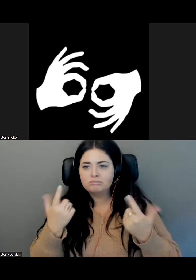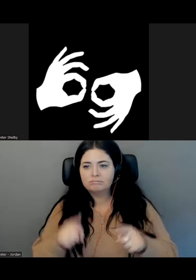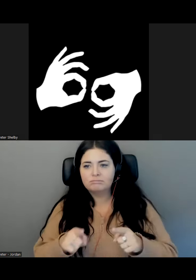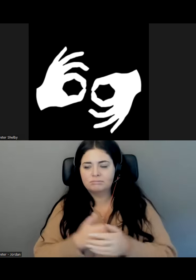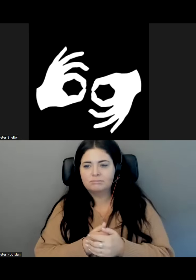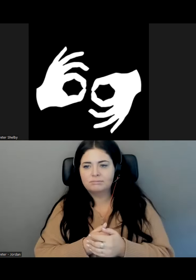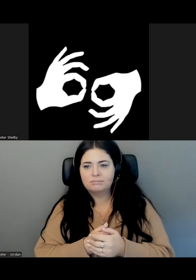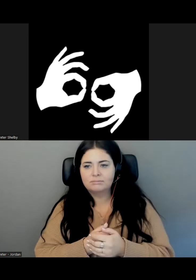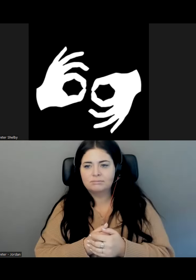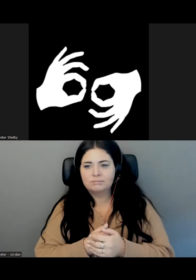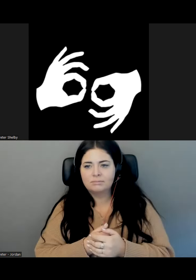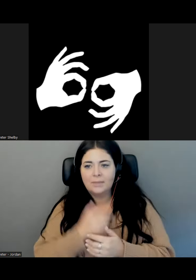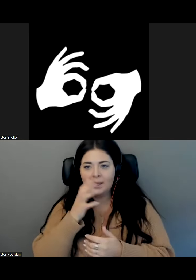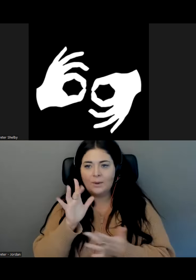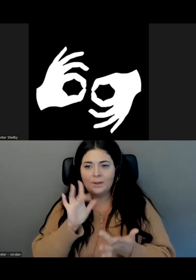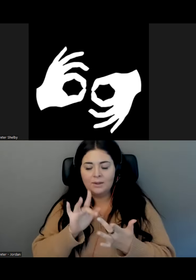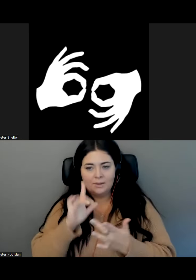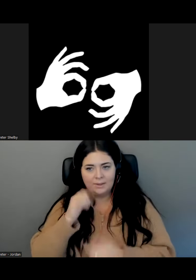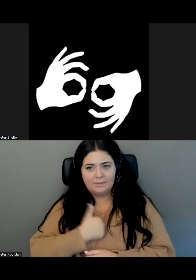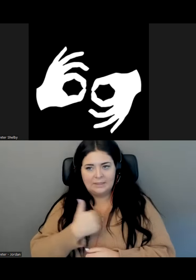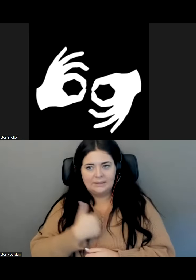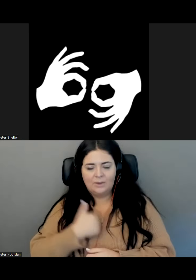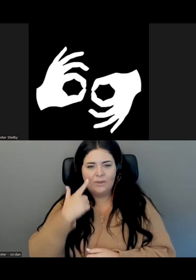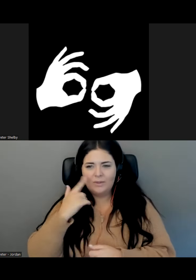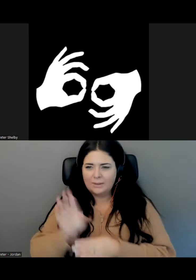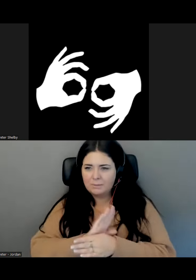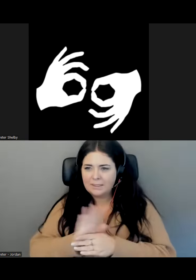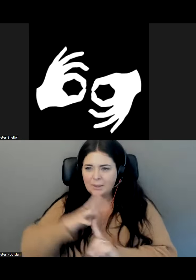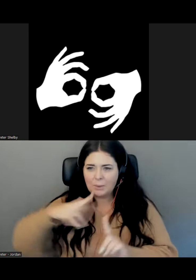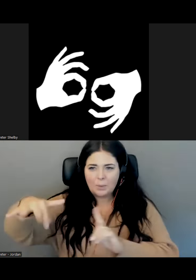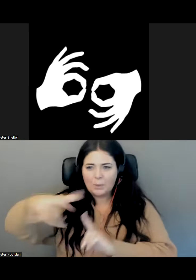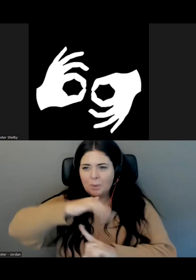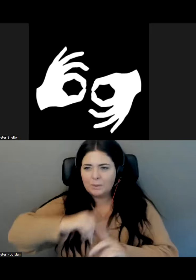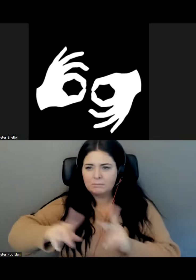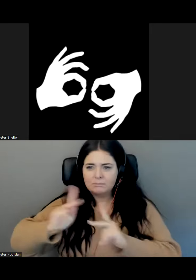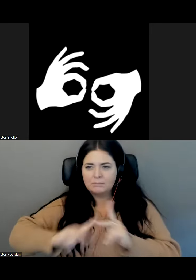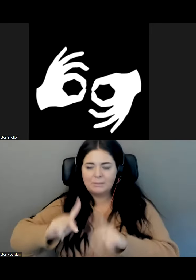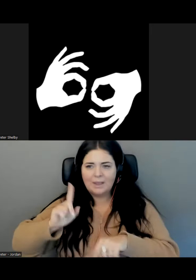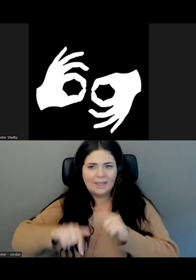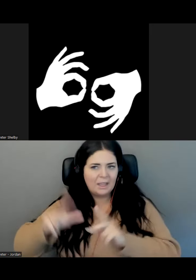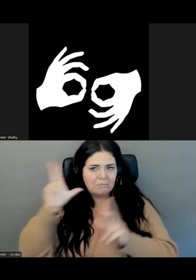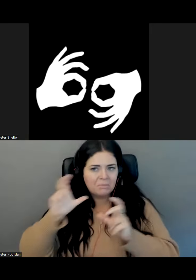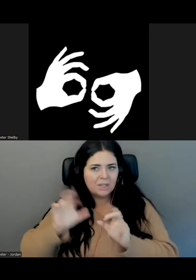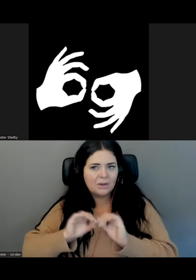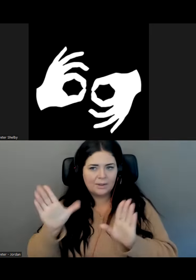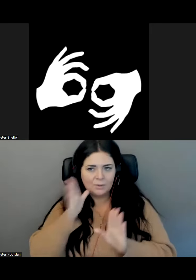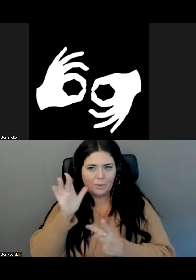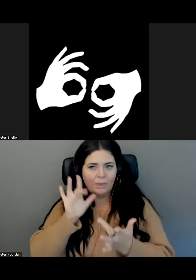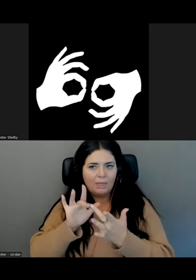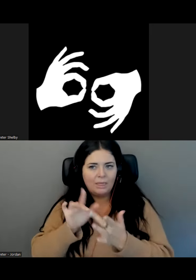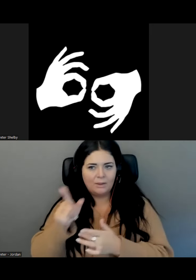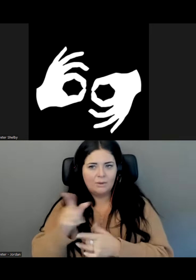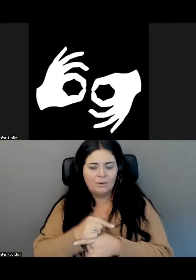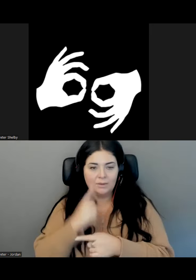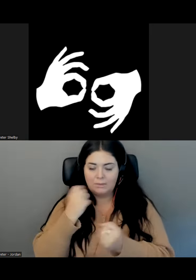reaching out because I do have issues myself in crowded areas. I cannot pick out what anybody's saying. So this has been for as long as